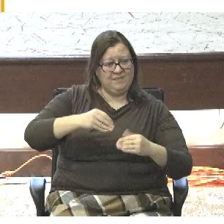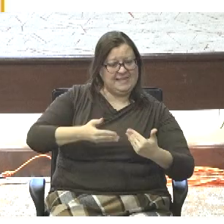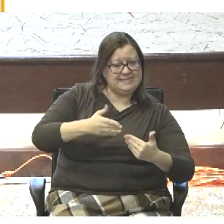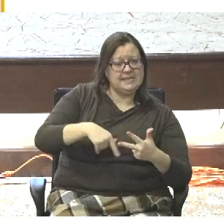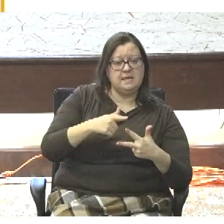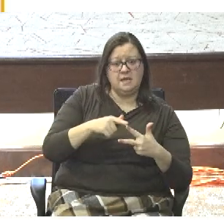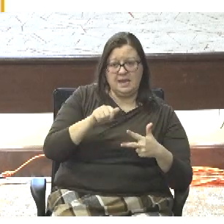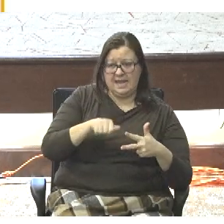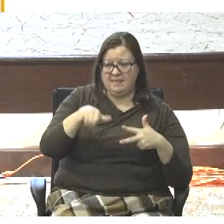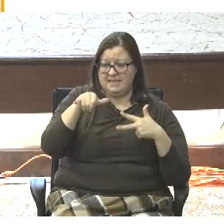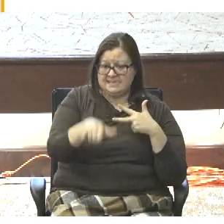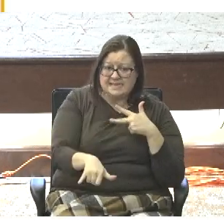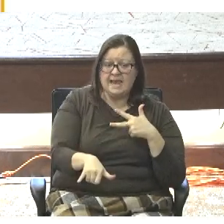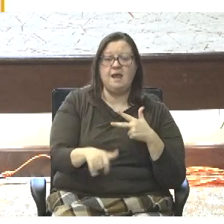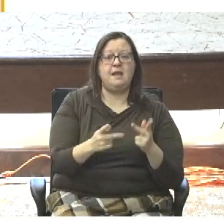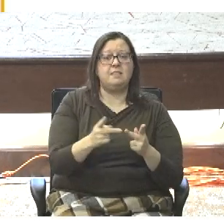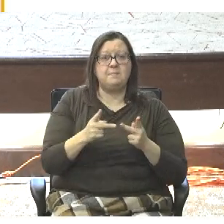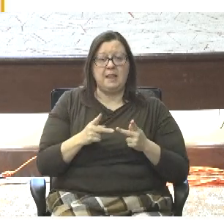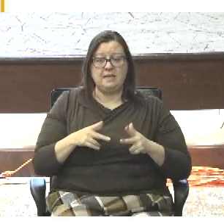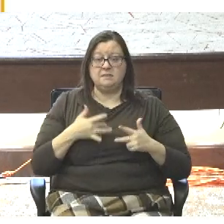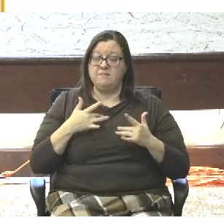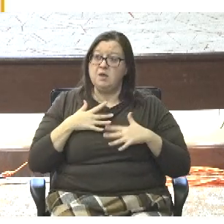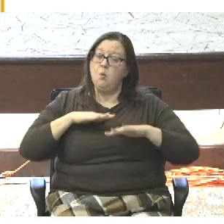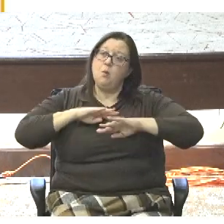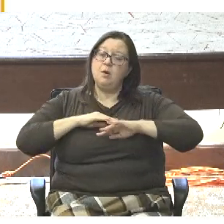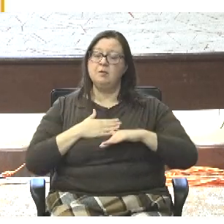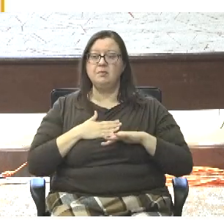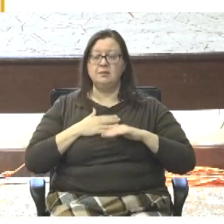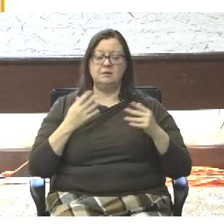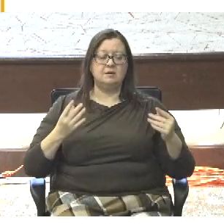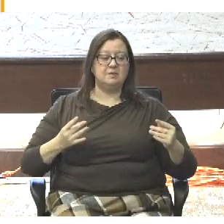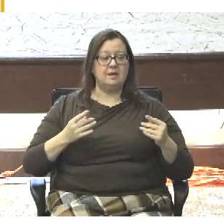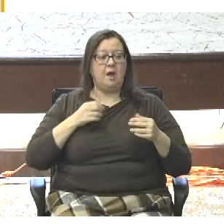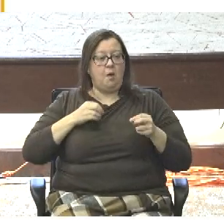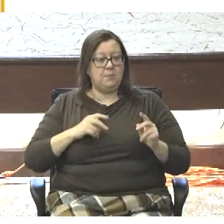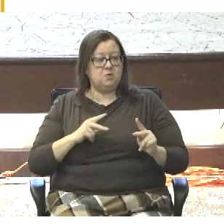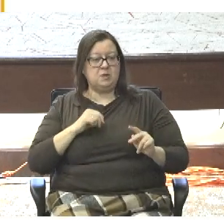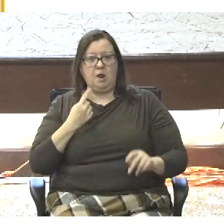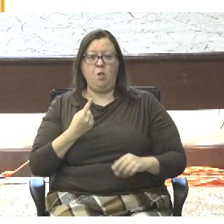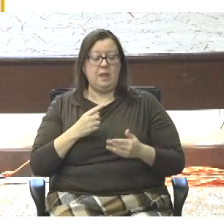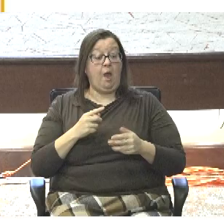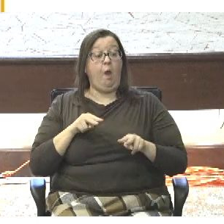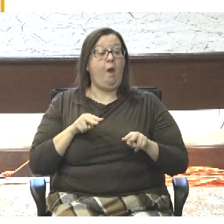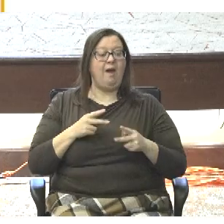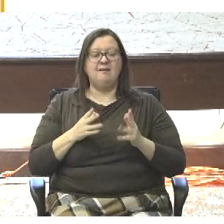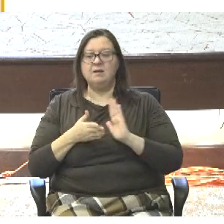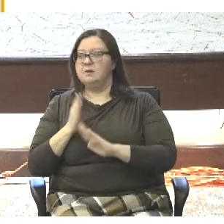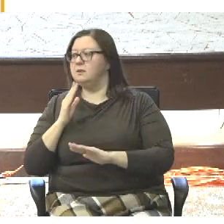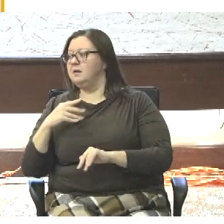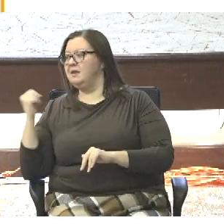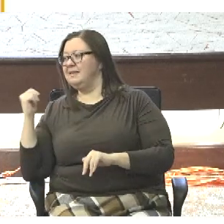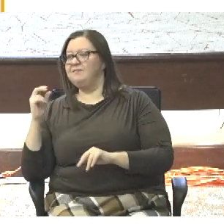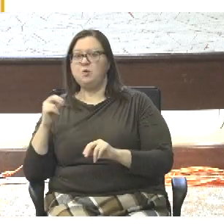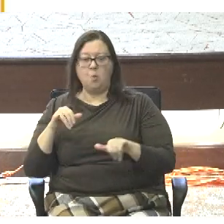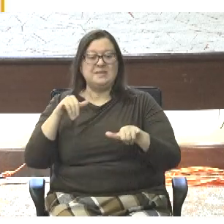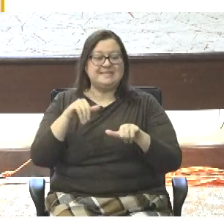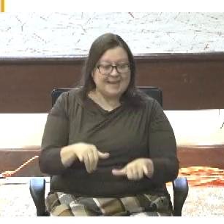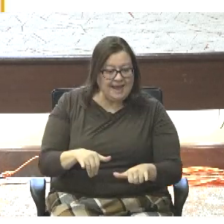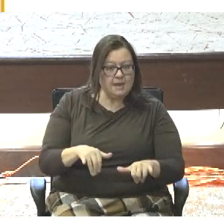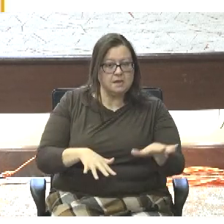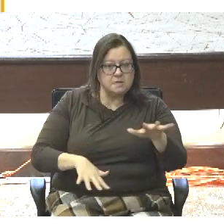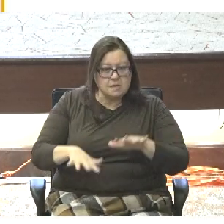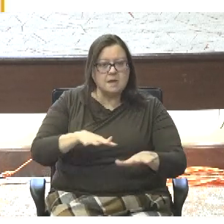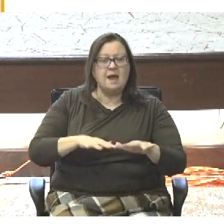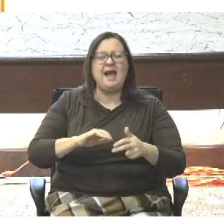stay? Can they stay? Does it give them different opportunities, not just a one and done feature? And then how can they access